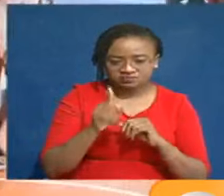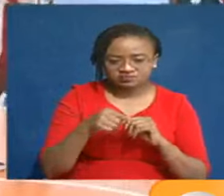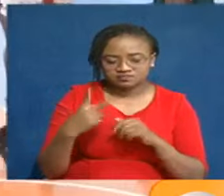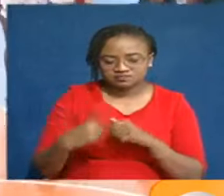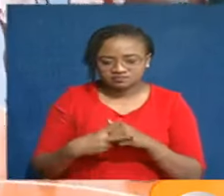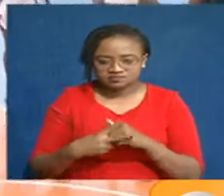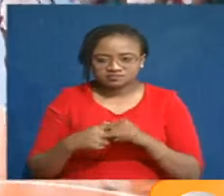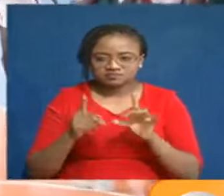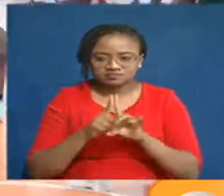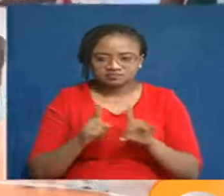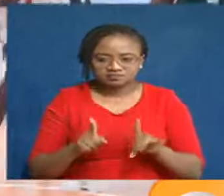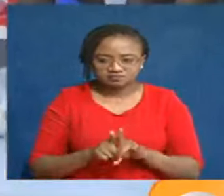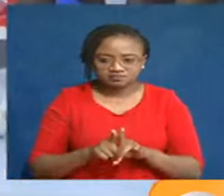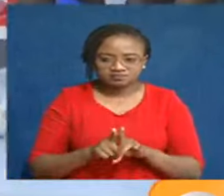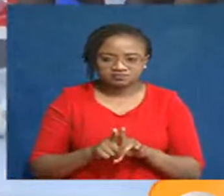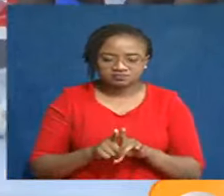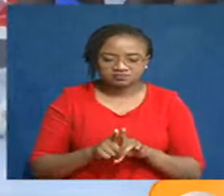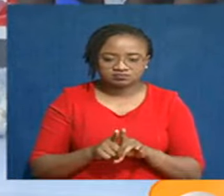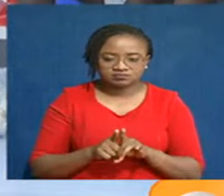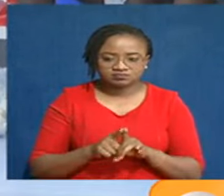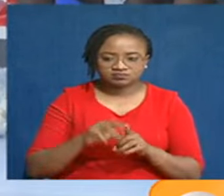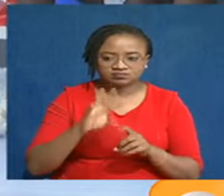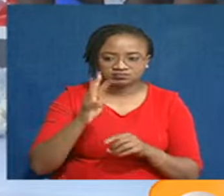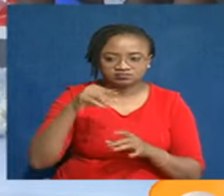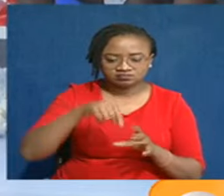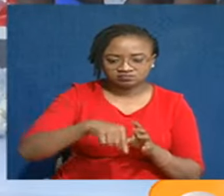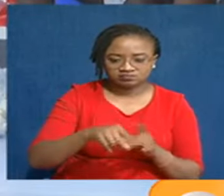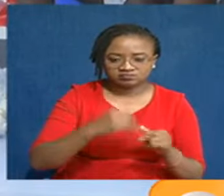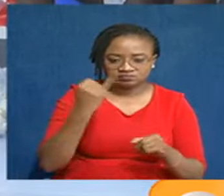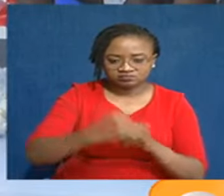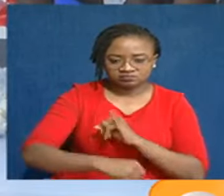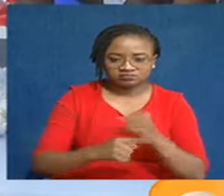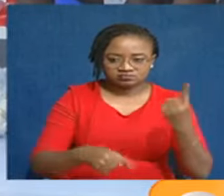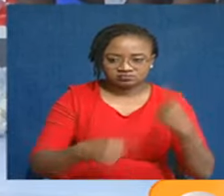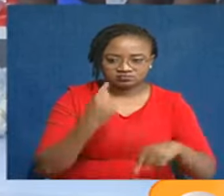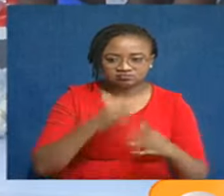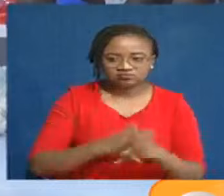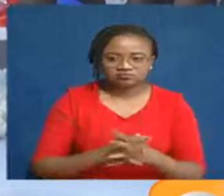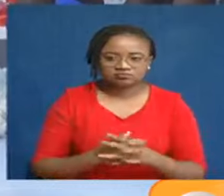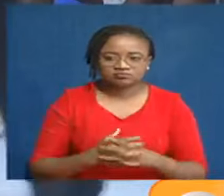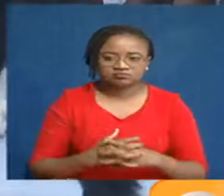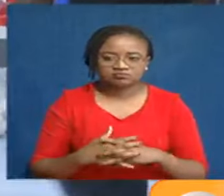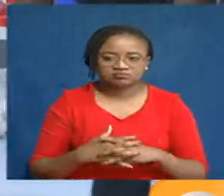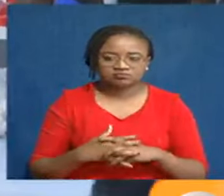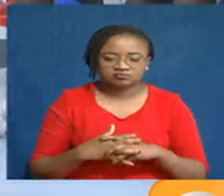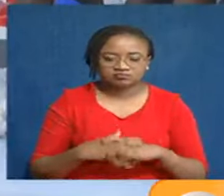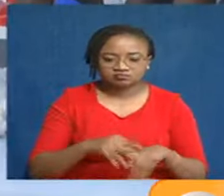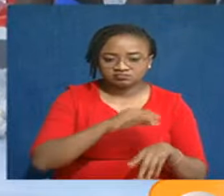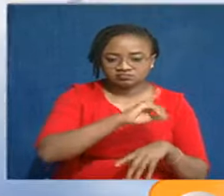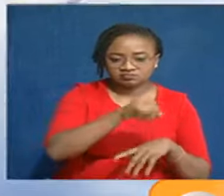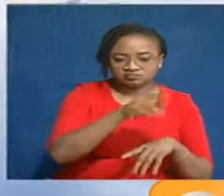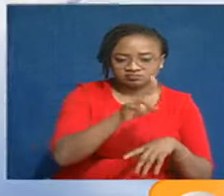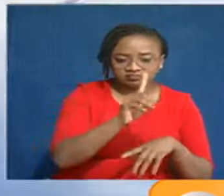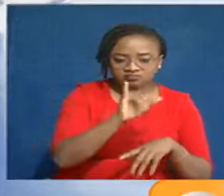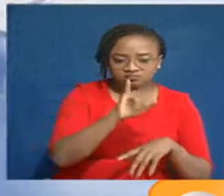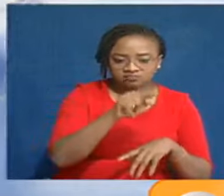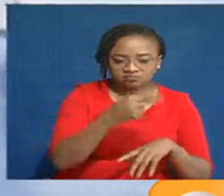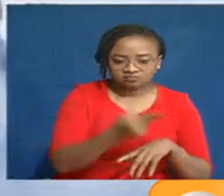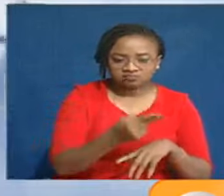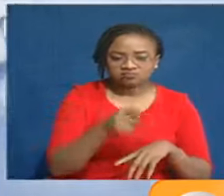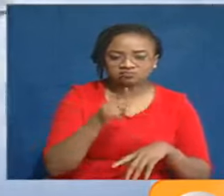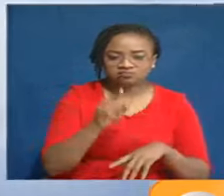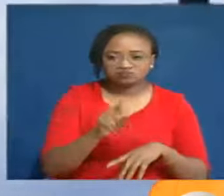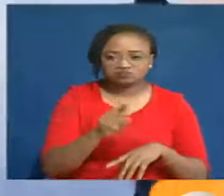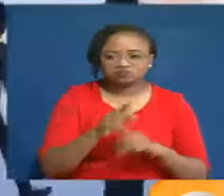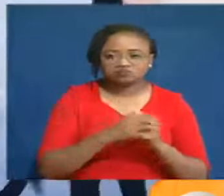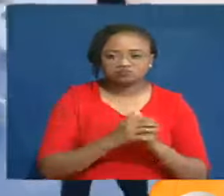quarter before another 18 points in the fourth quarter to win the match 87-48. Judith Pantaleo was the star of the